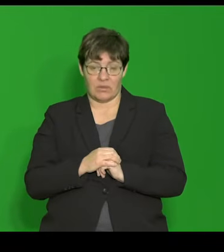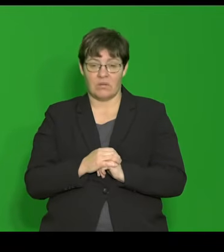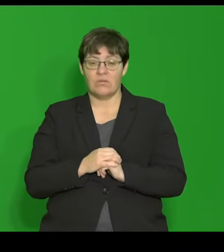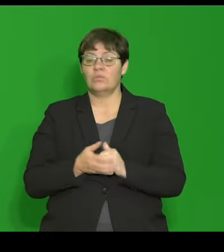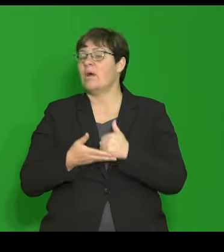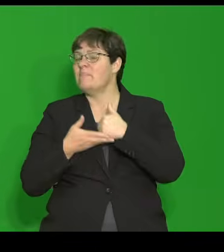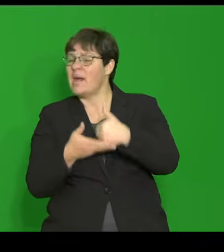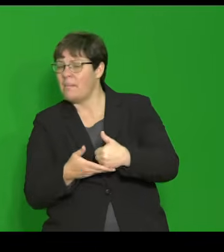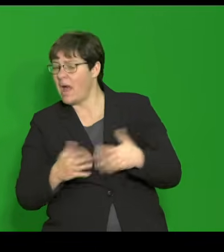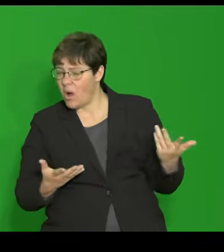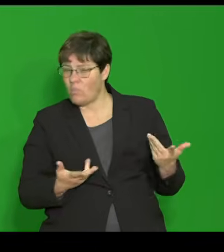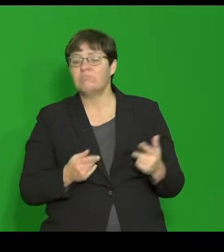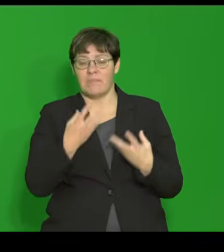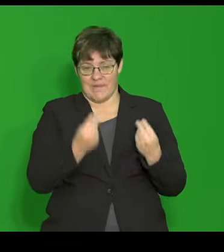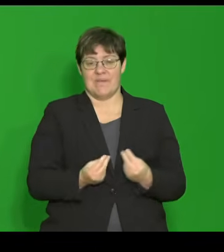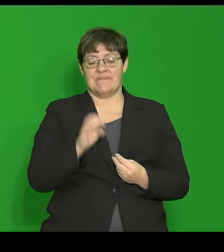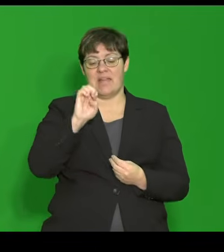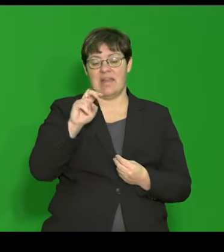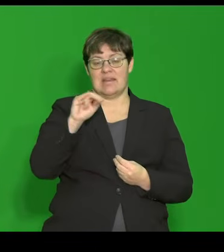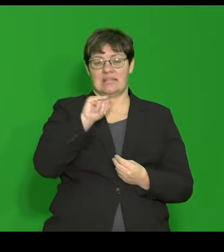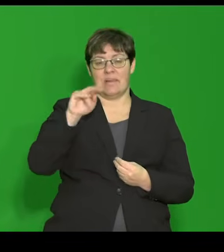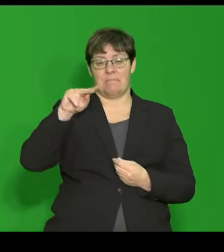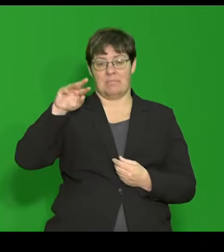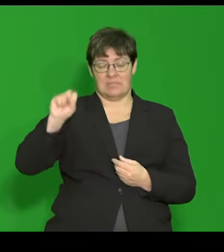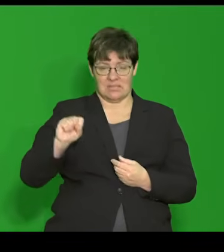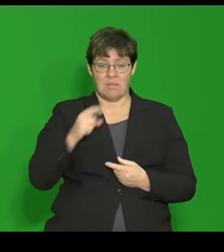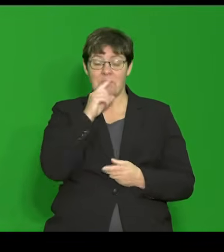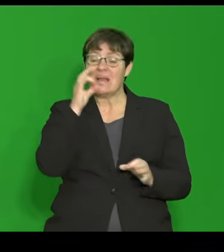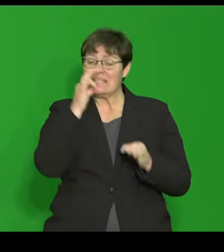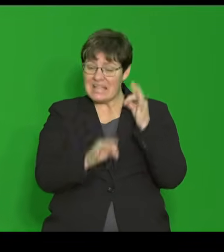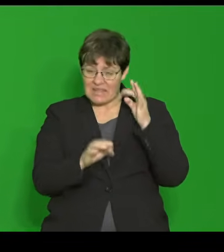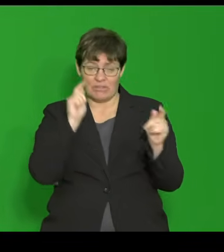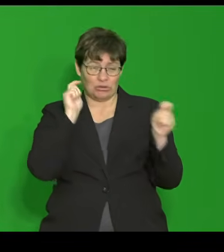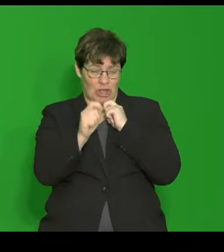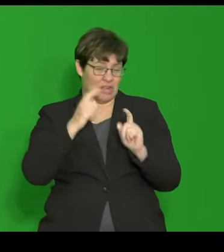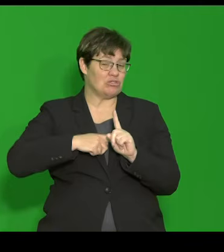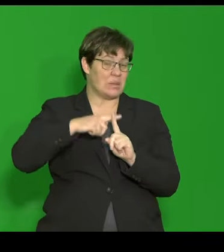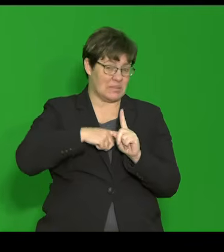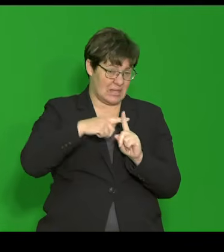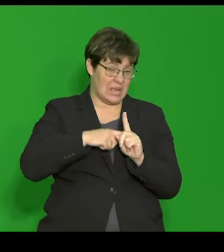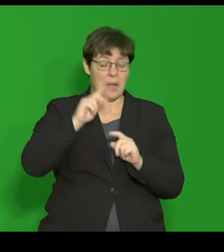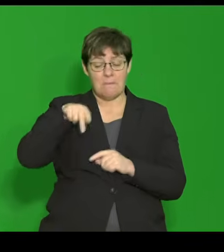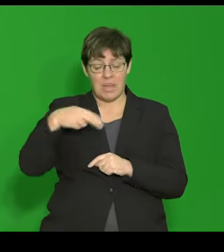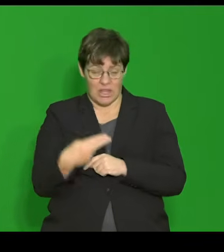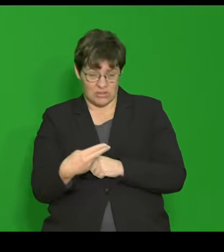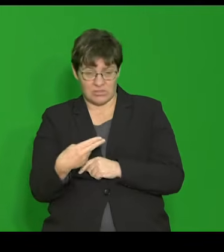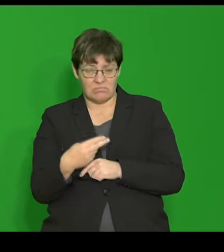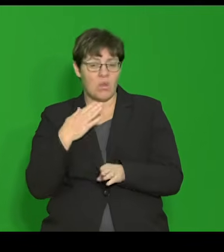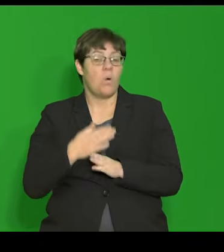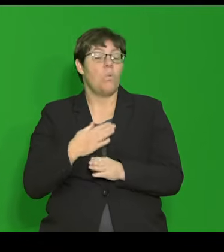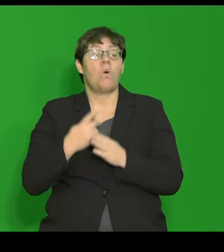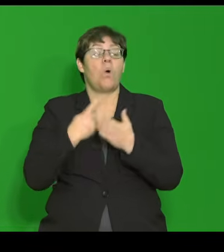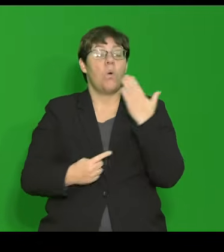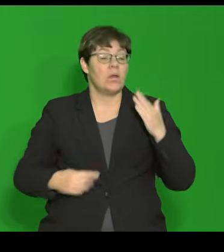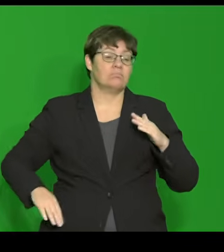of this, we have enzymes. Enzymes are very sensitive to changes in temperature, pH, and only work in